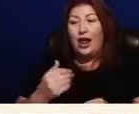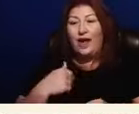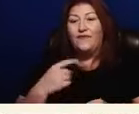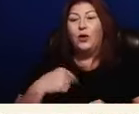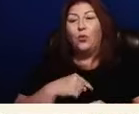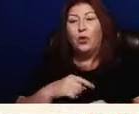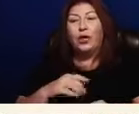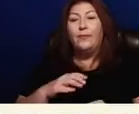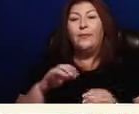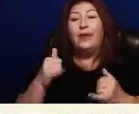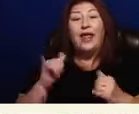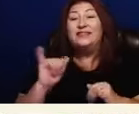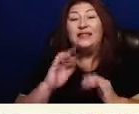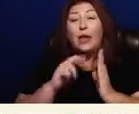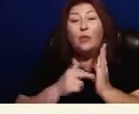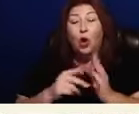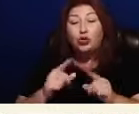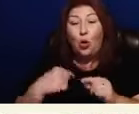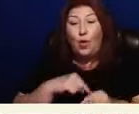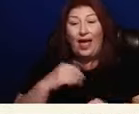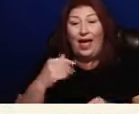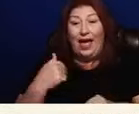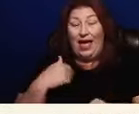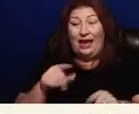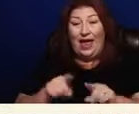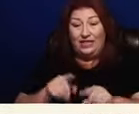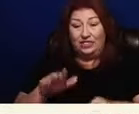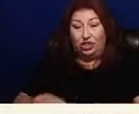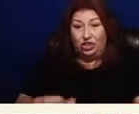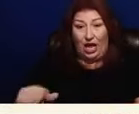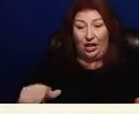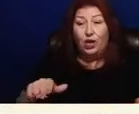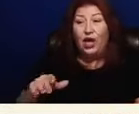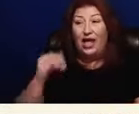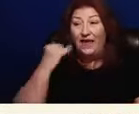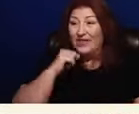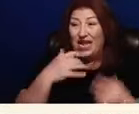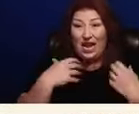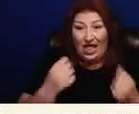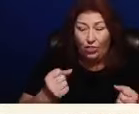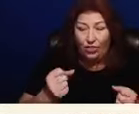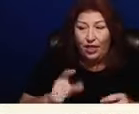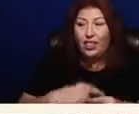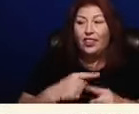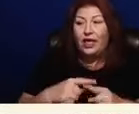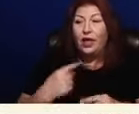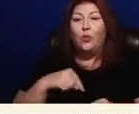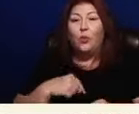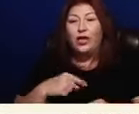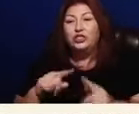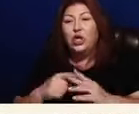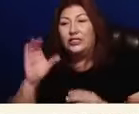that we had as a child, right? If those were unhealthy roles, then we start seeking out partners, seeking out friendships, seeking out work